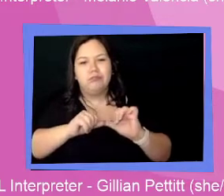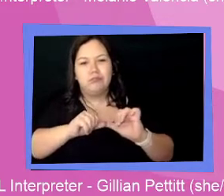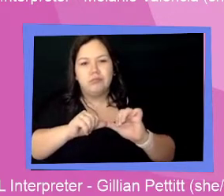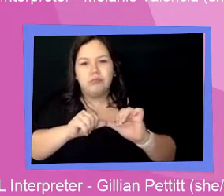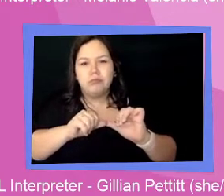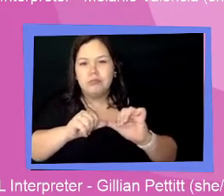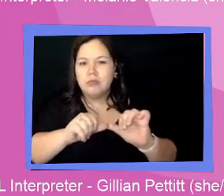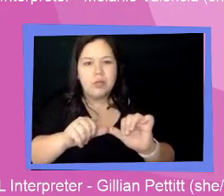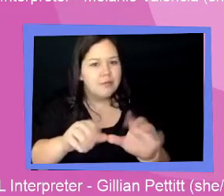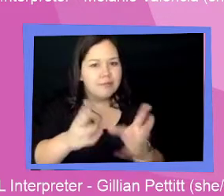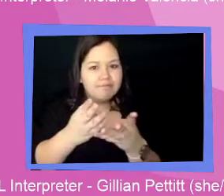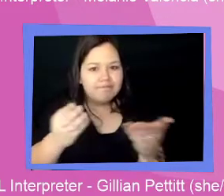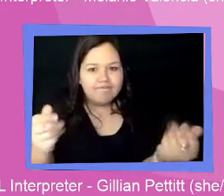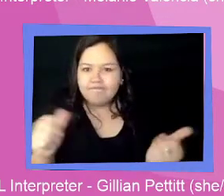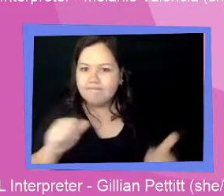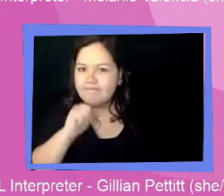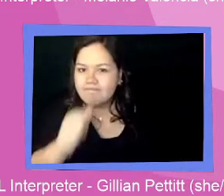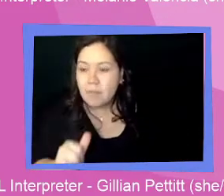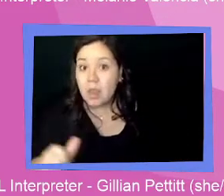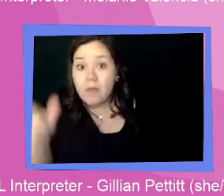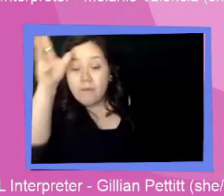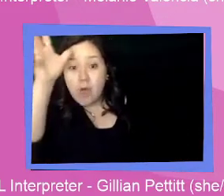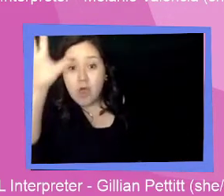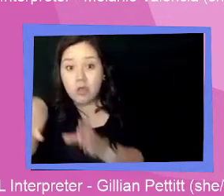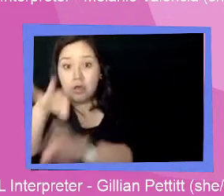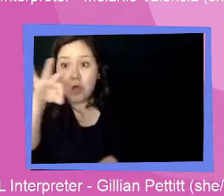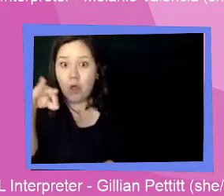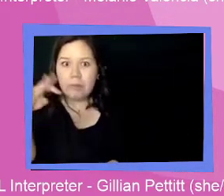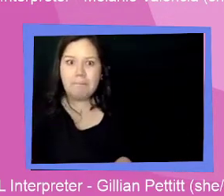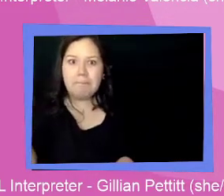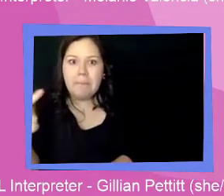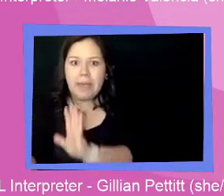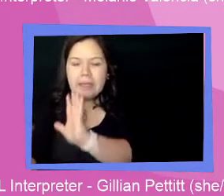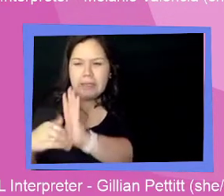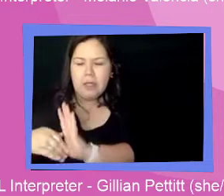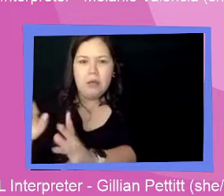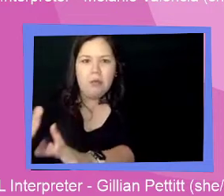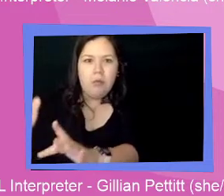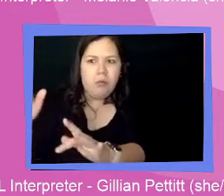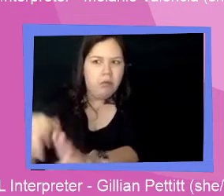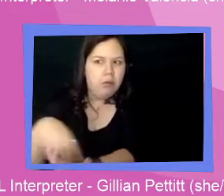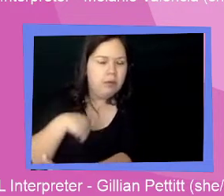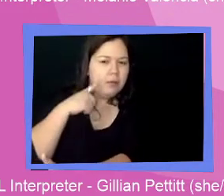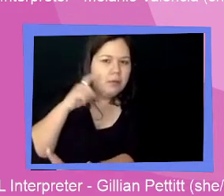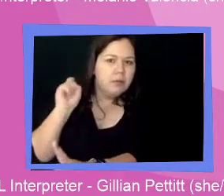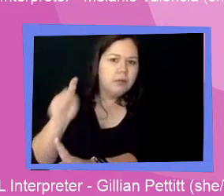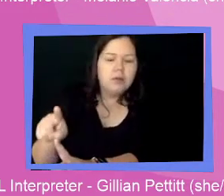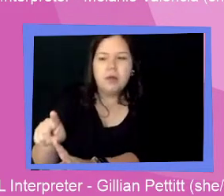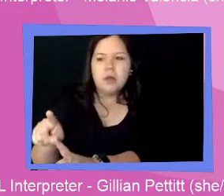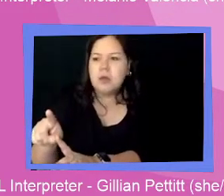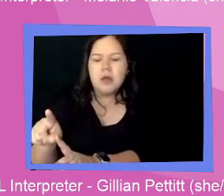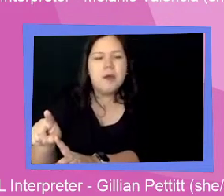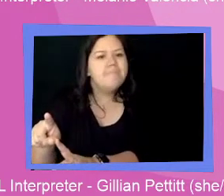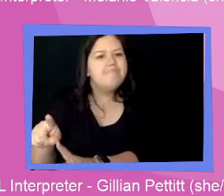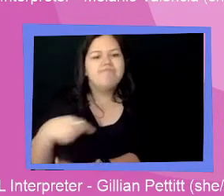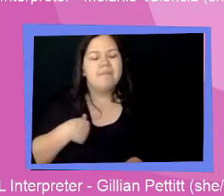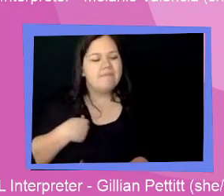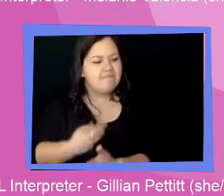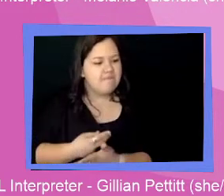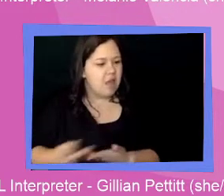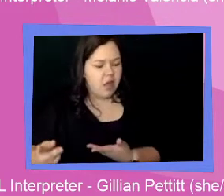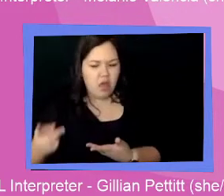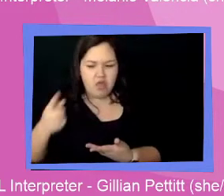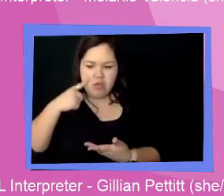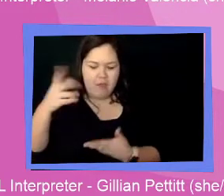away. My father's ghost is back, glimmering in the corner. I have failed at erasing him. I am cursed